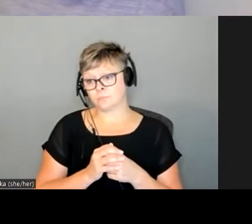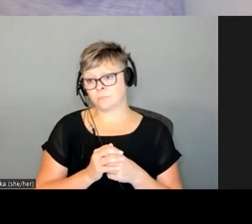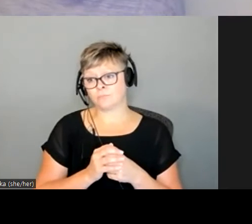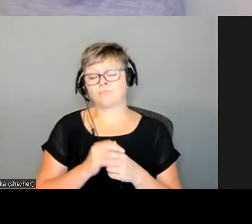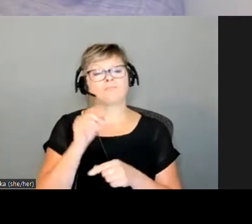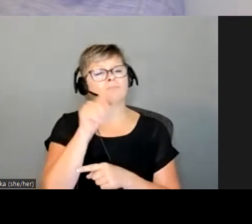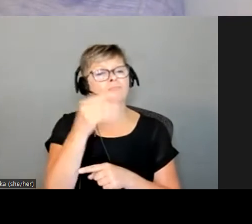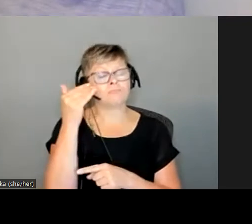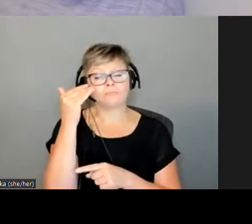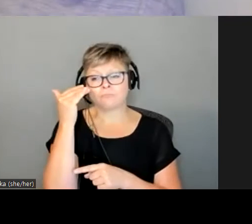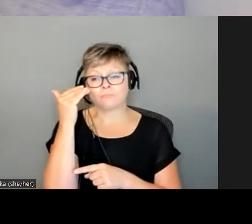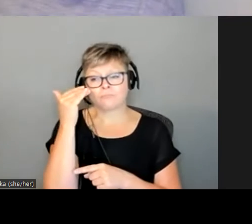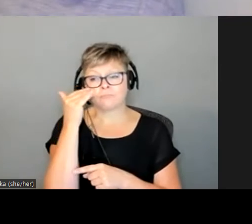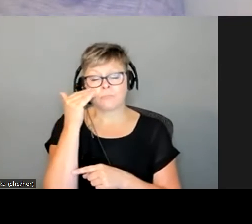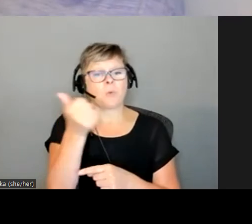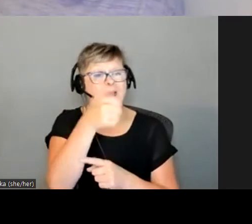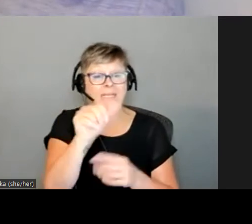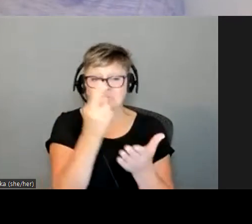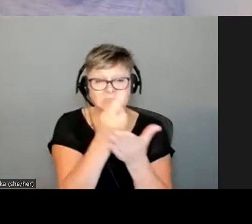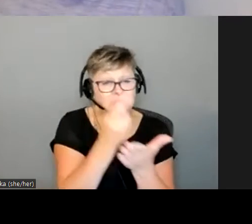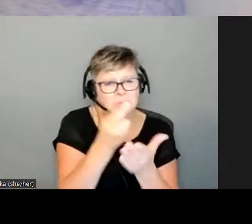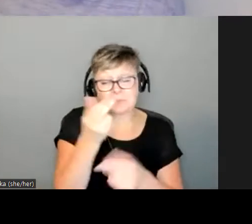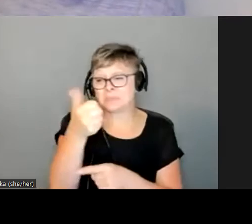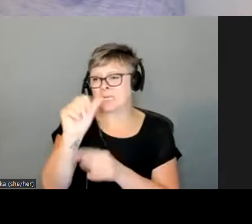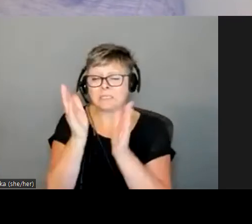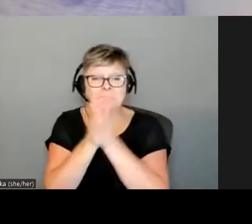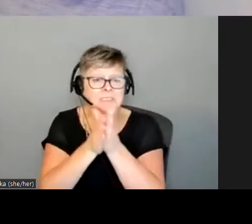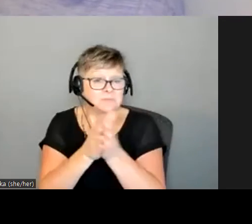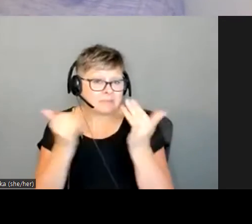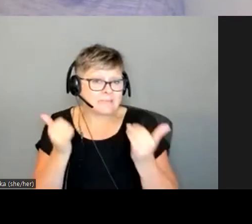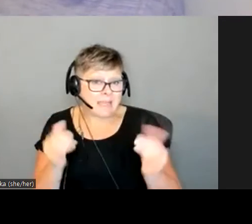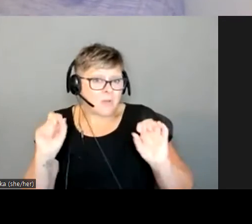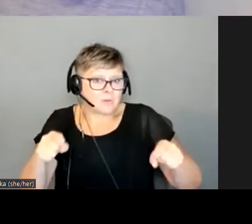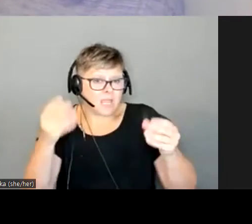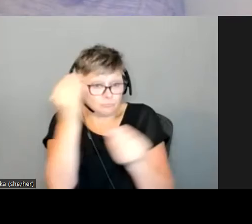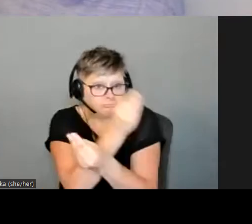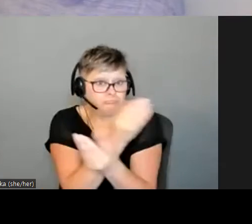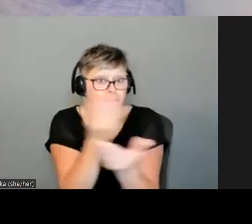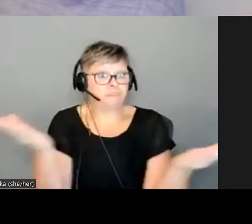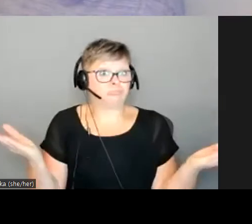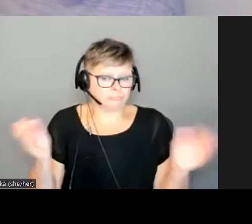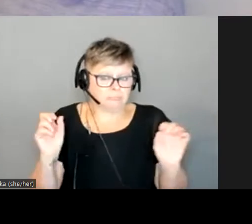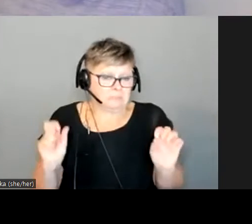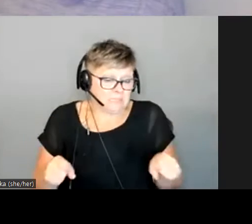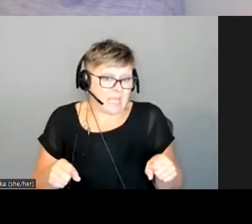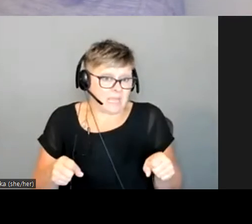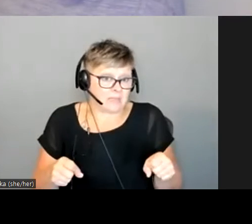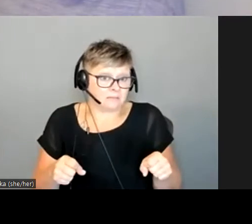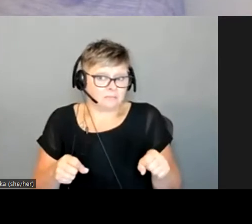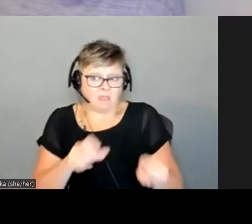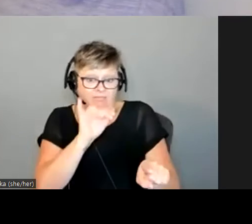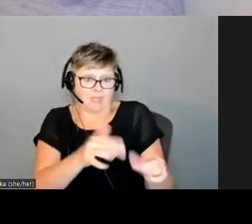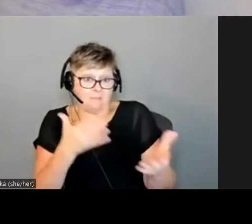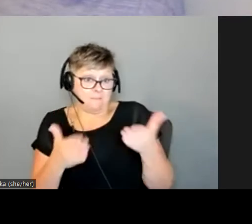initiatives right now, or maybe even resources that we can maybe share with our audience through the chat box and during this conversation, that